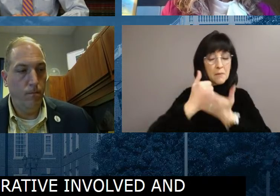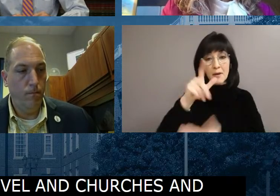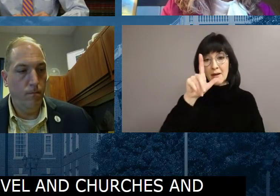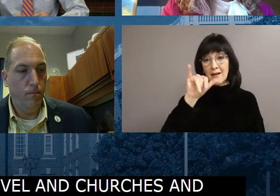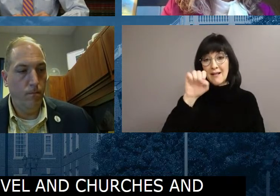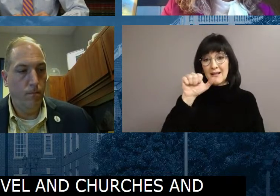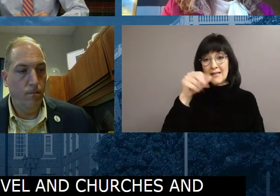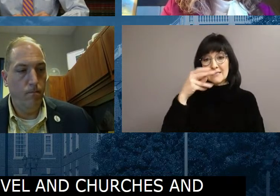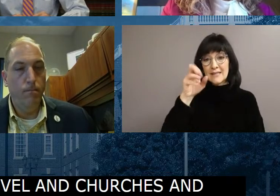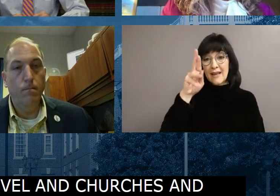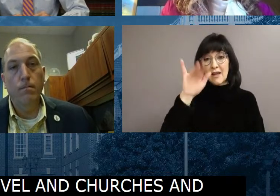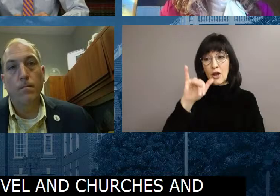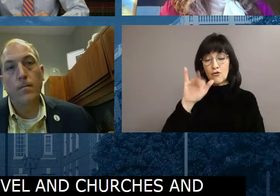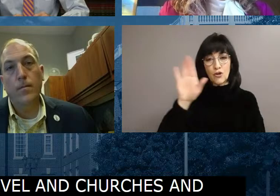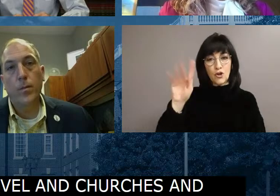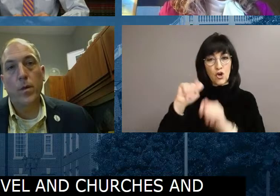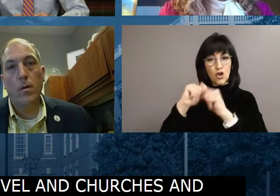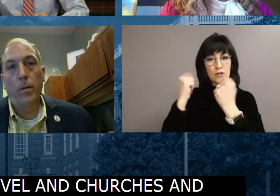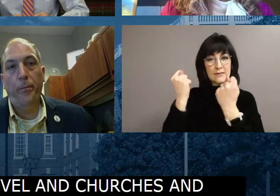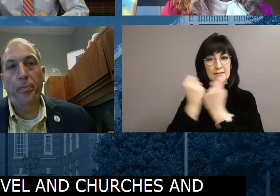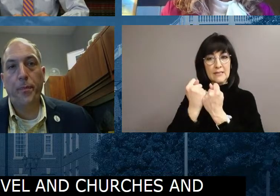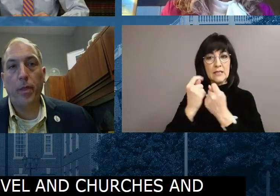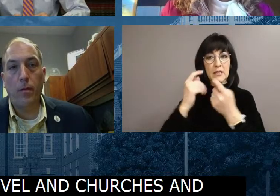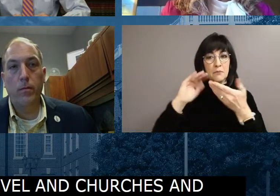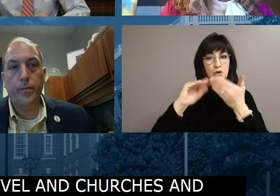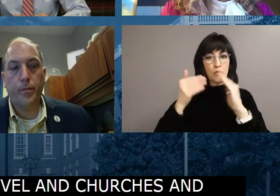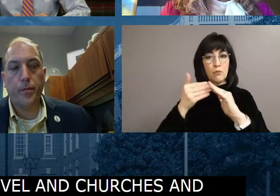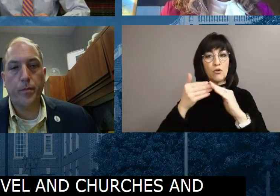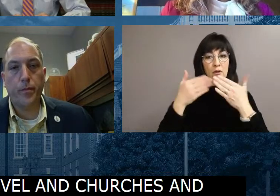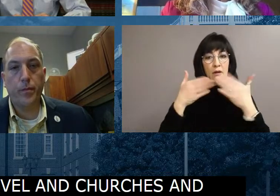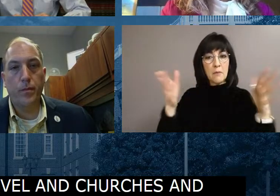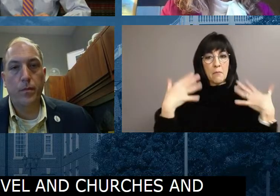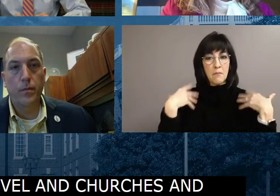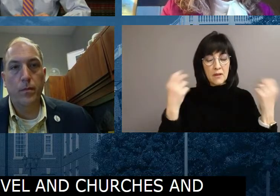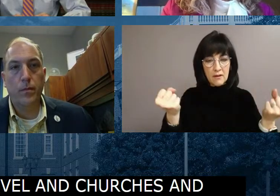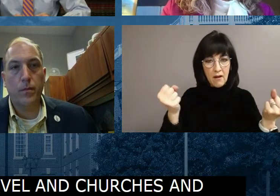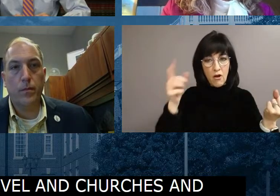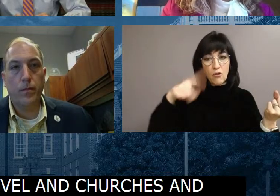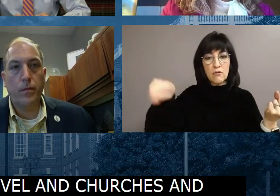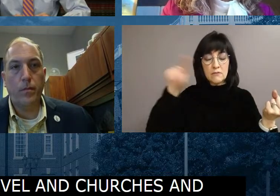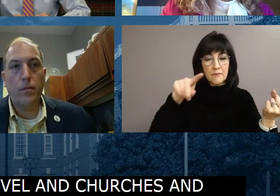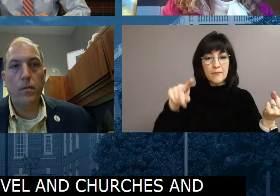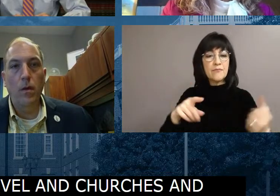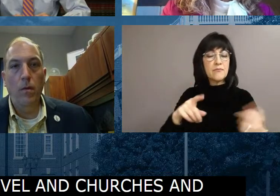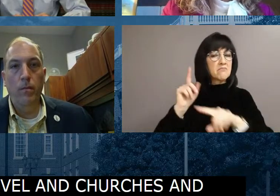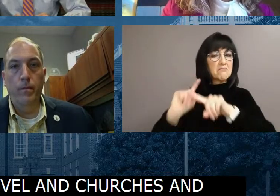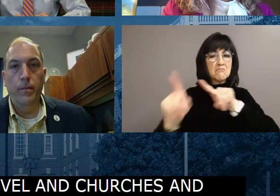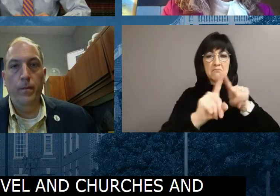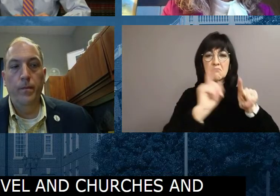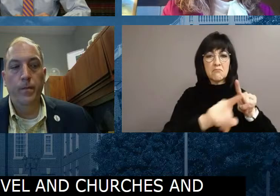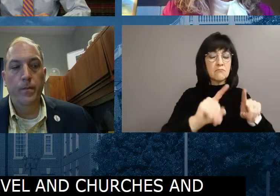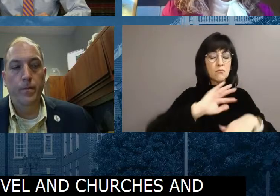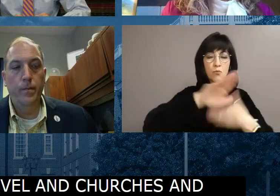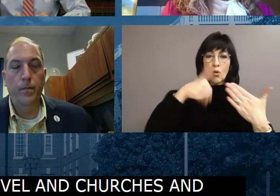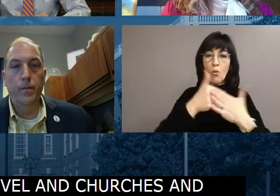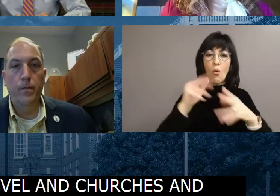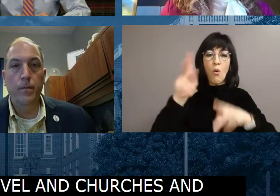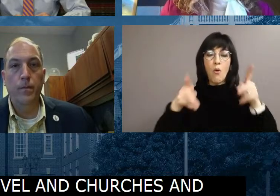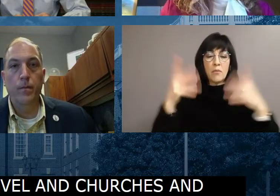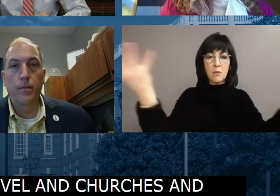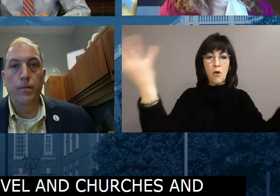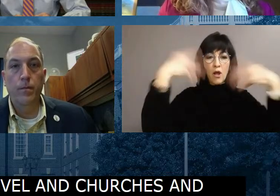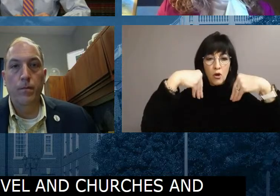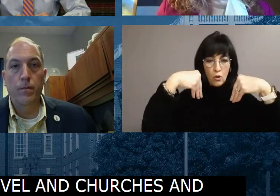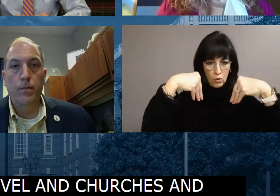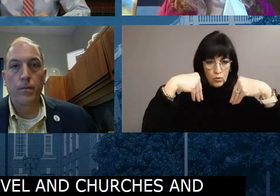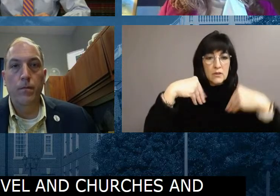Health get vaccinations to vulnerable populations, people of color across our state. Our goal from the beginning